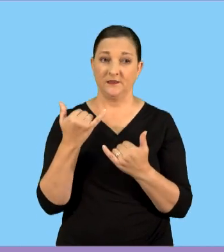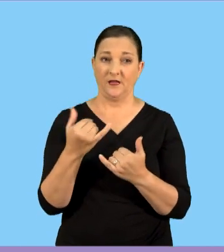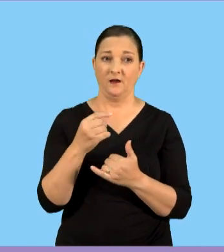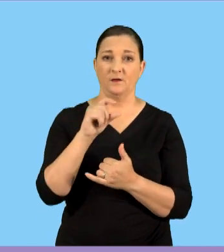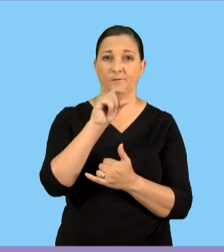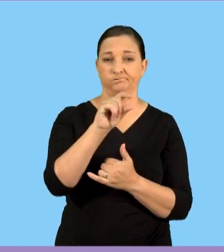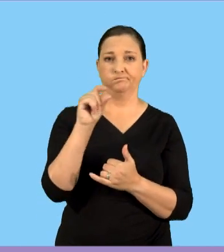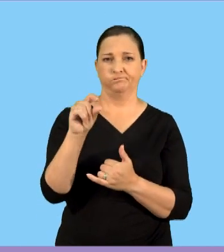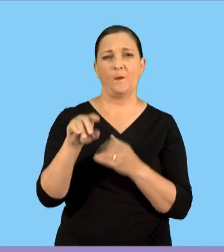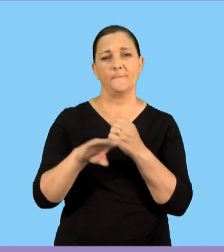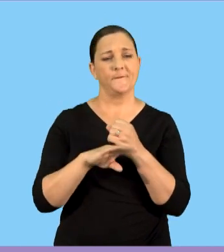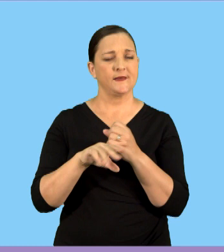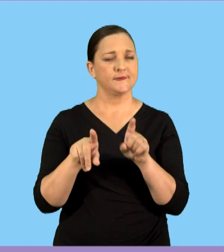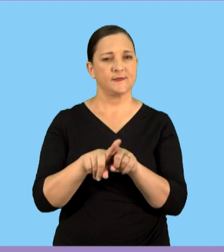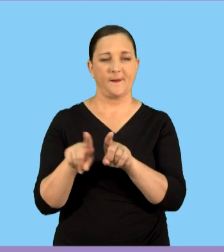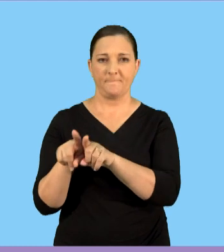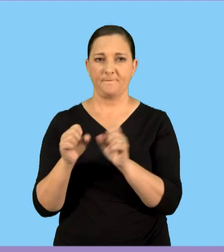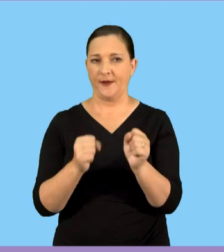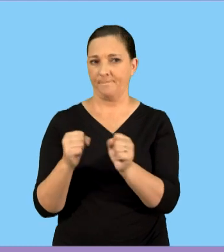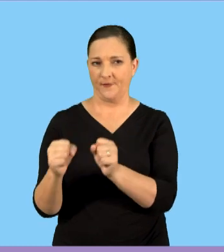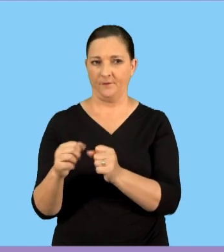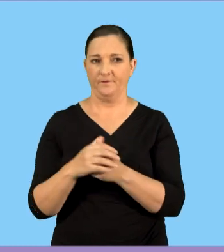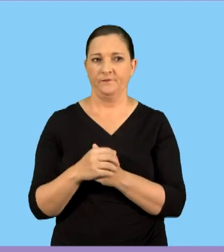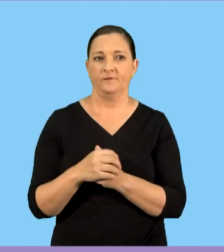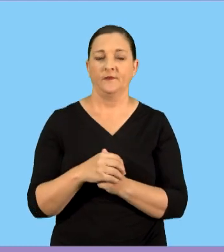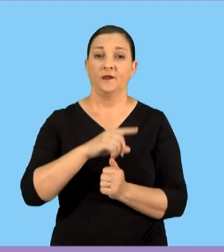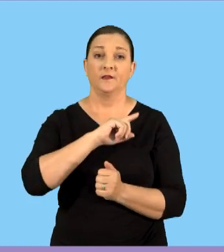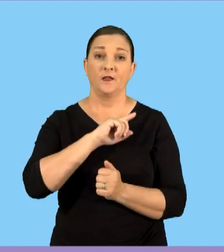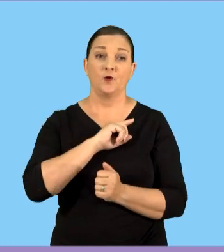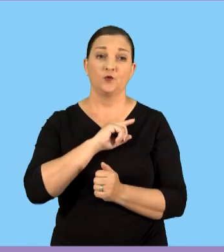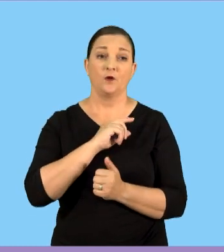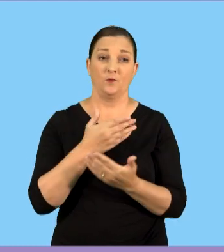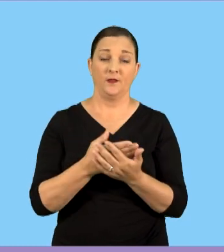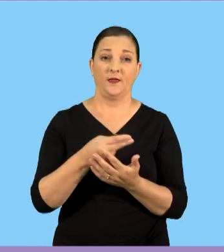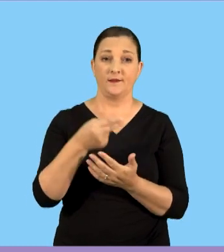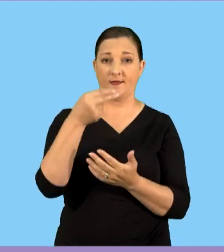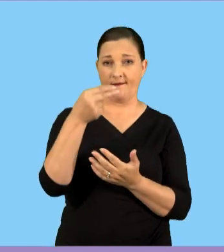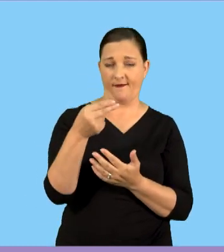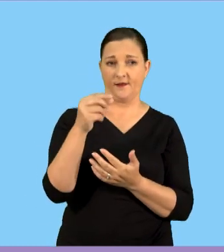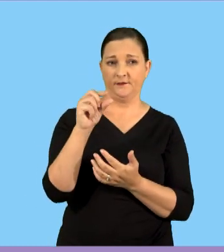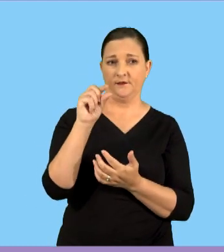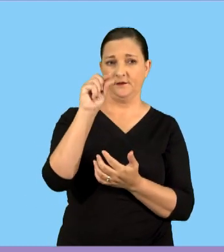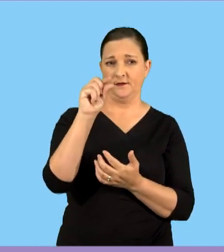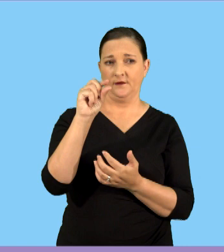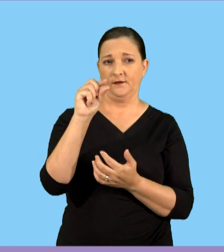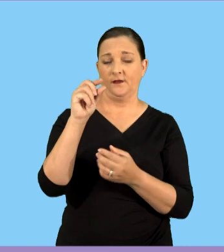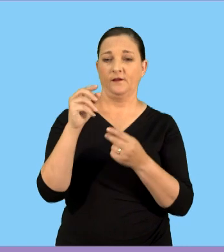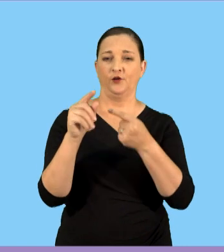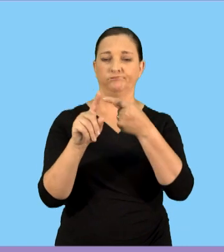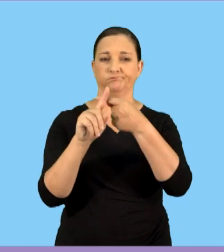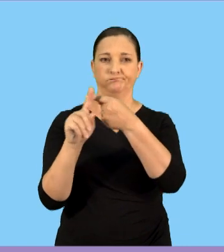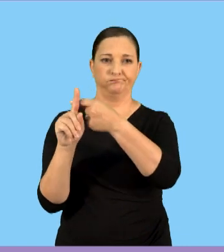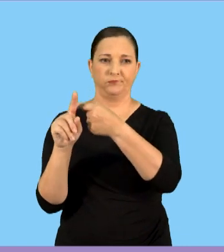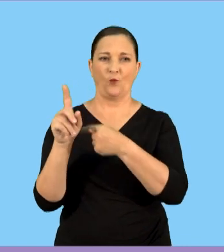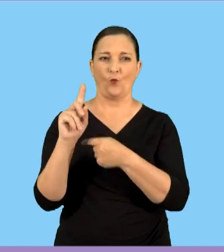they have the same base. So these powers have the same base, and then we are going to now add the exponents. So that is going